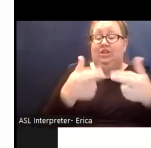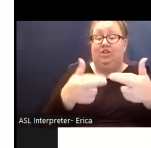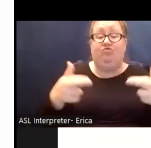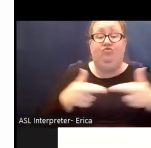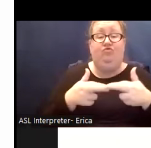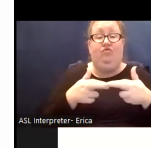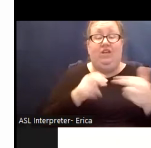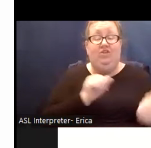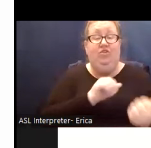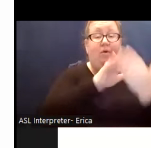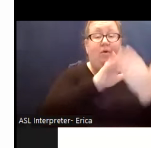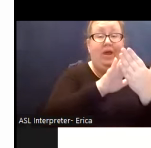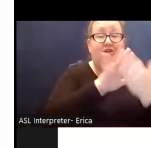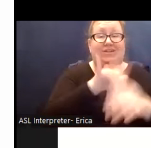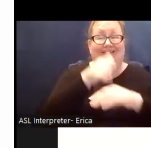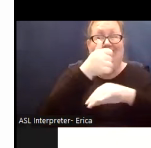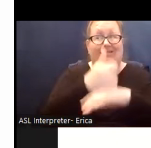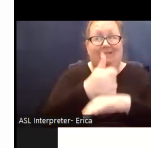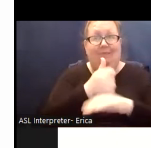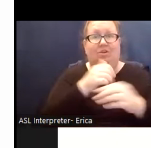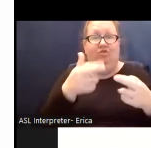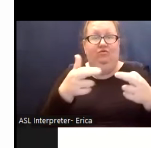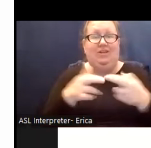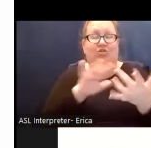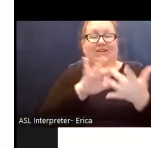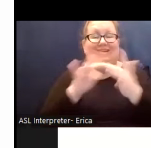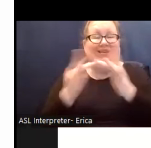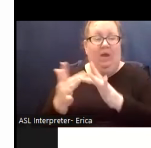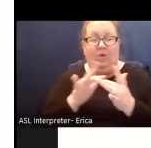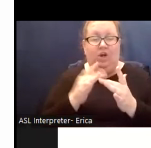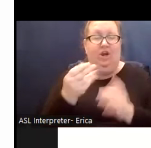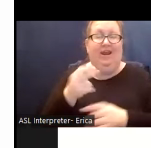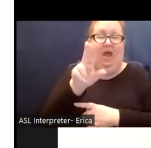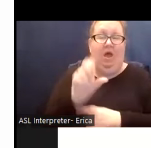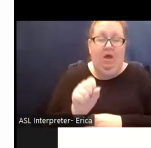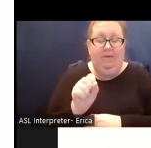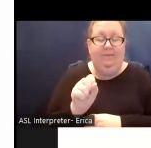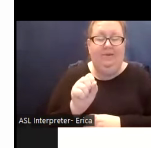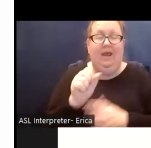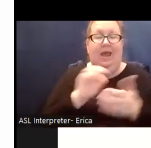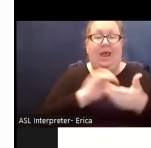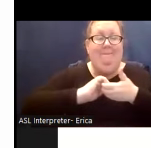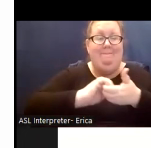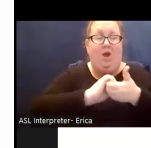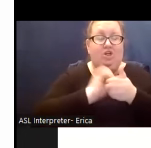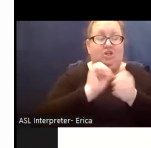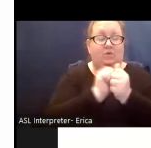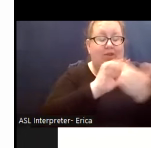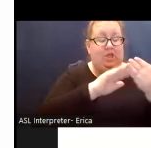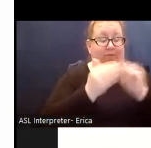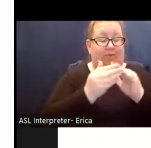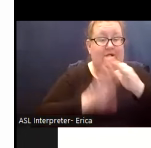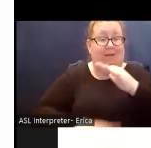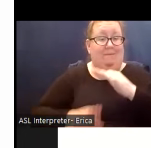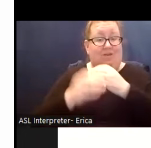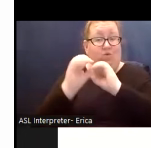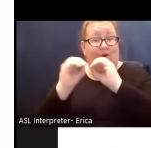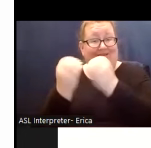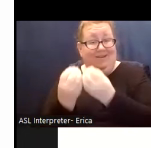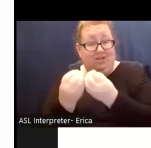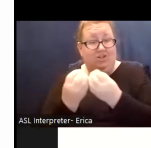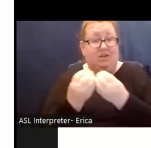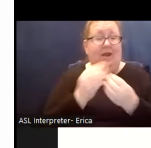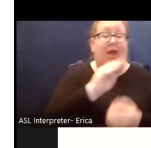more of a regional network of resilience hubs in partnership with community-based organizations and municipalities, but have it be